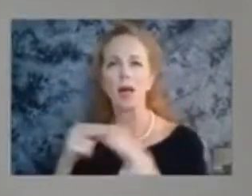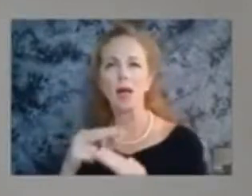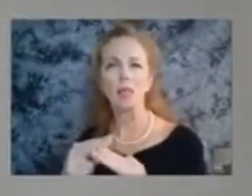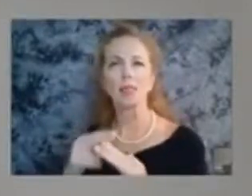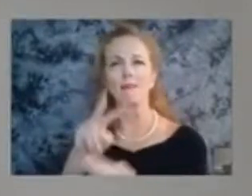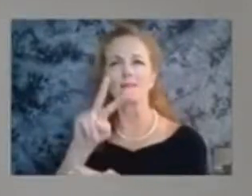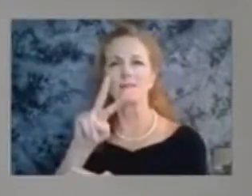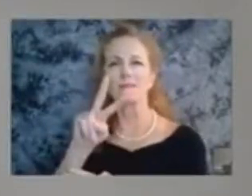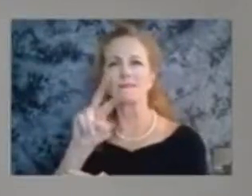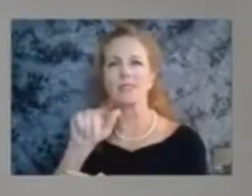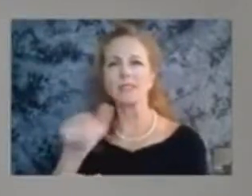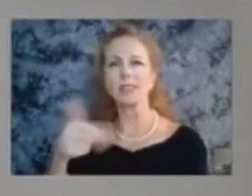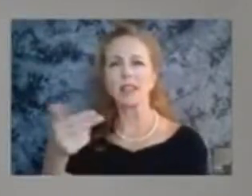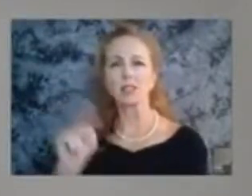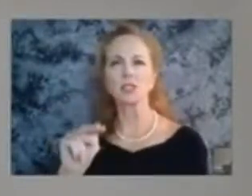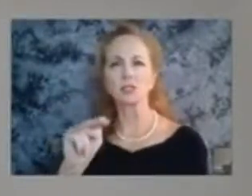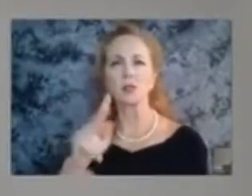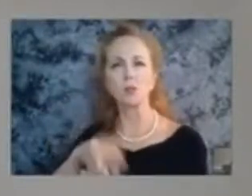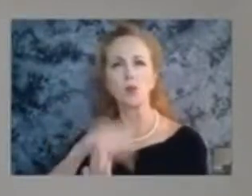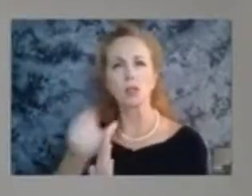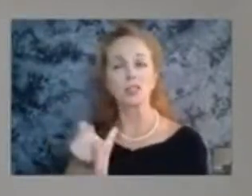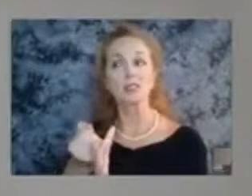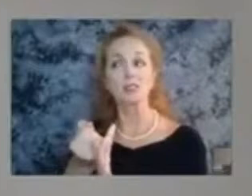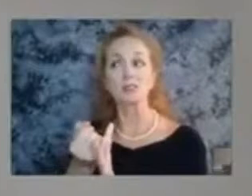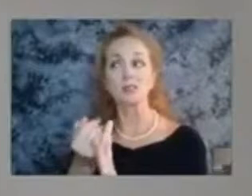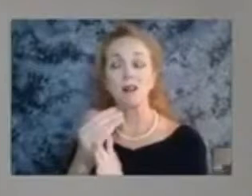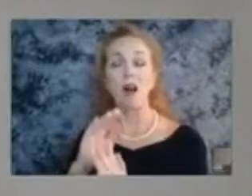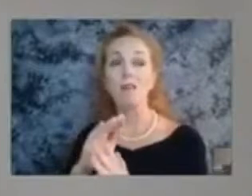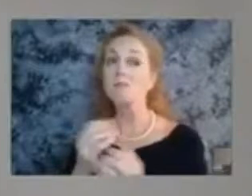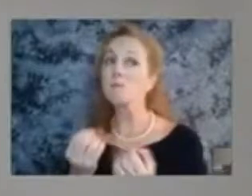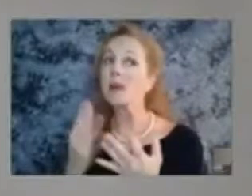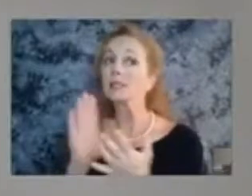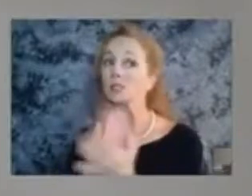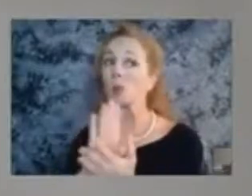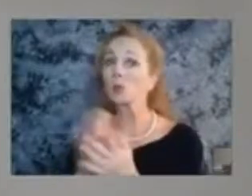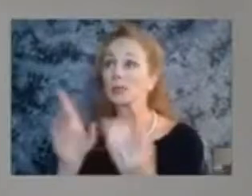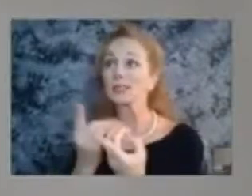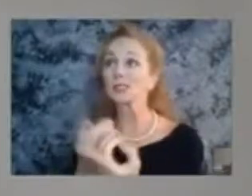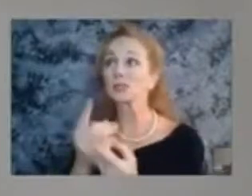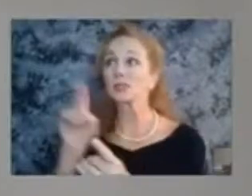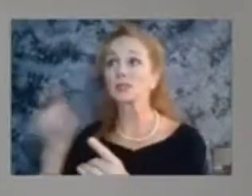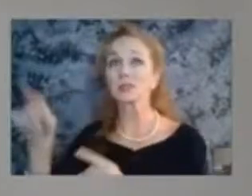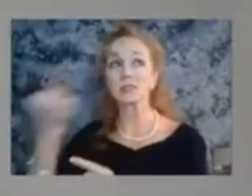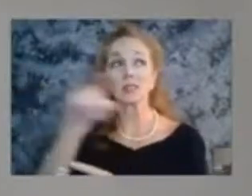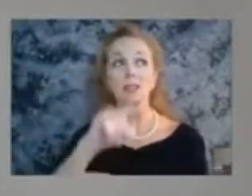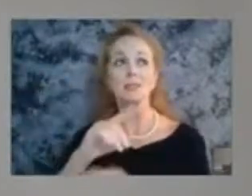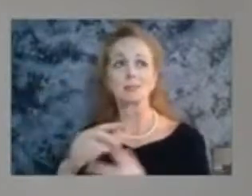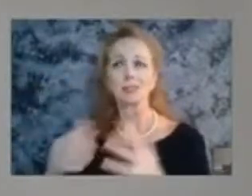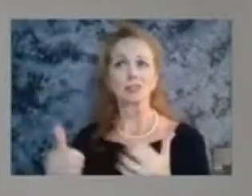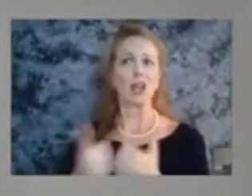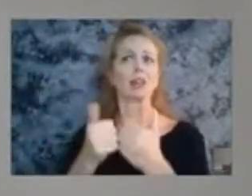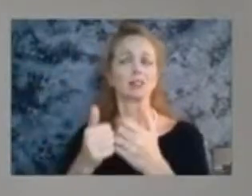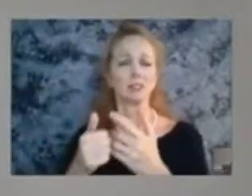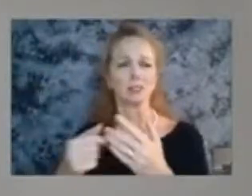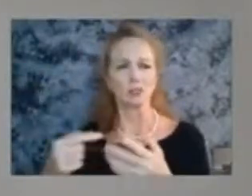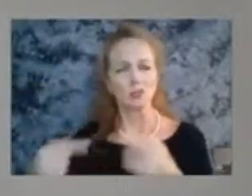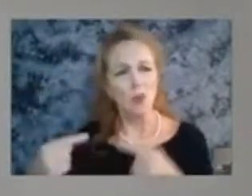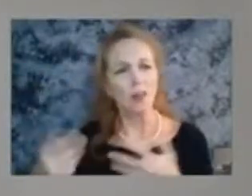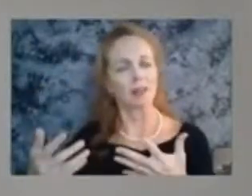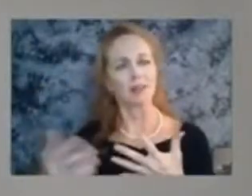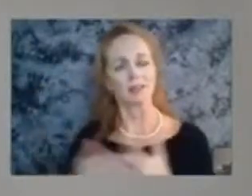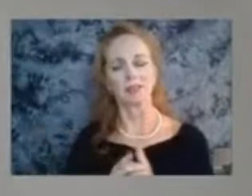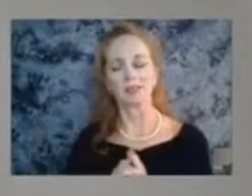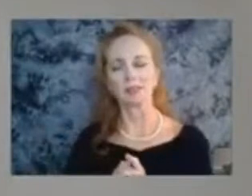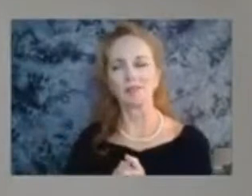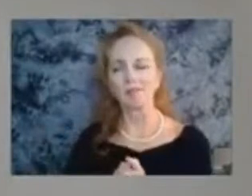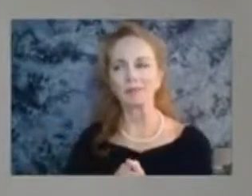that many of our school districts and others are struggling with. And one thing that Dr. Cohen said, and it really resonated with me, as a matter of fact, I got